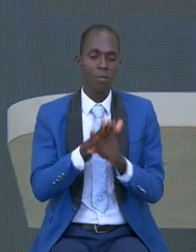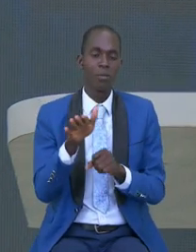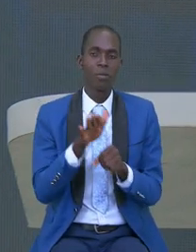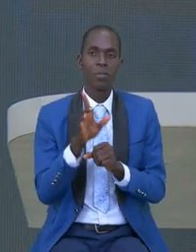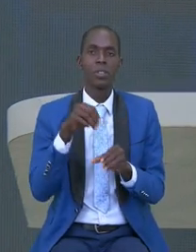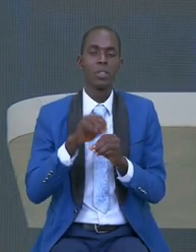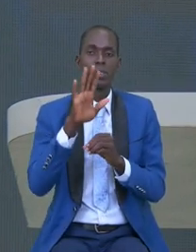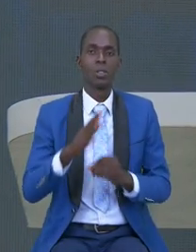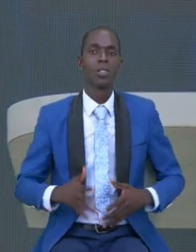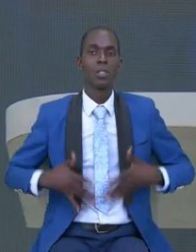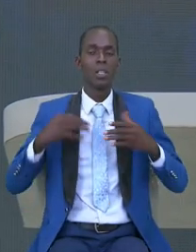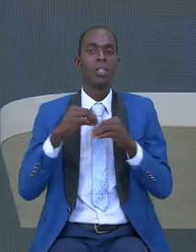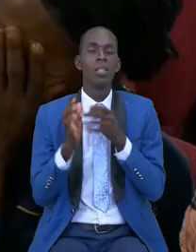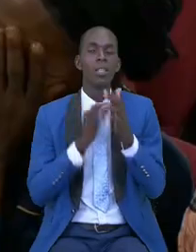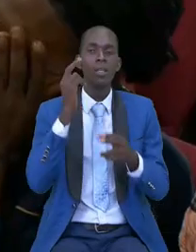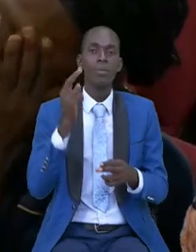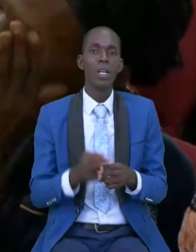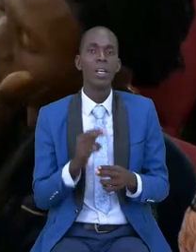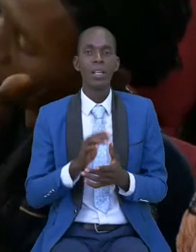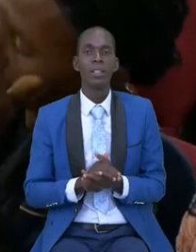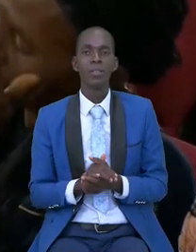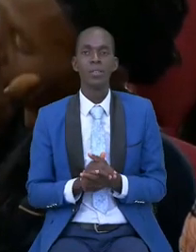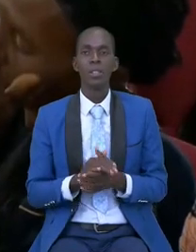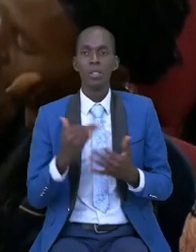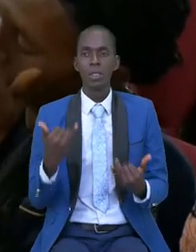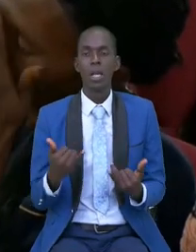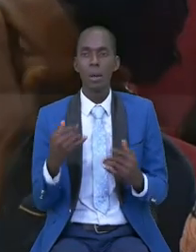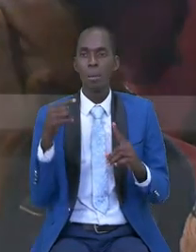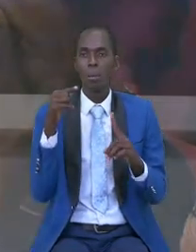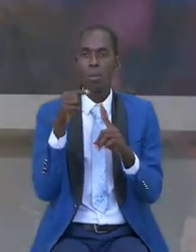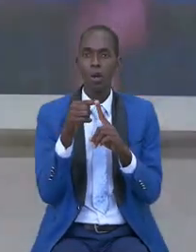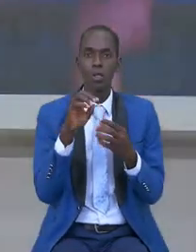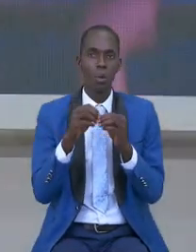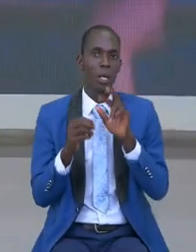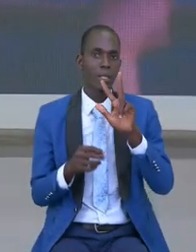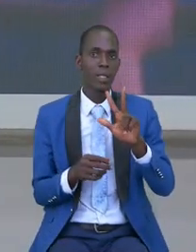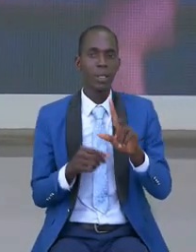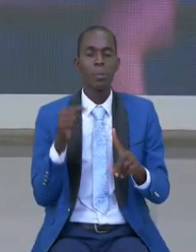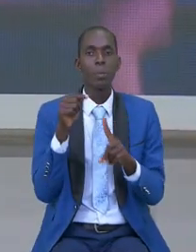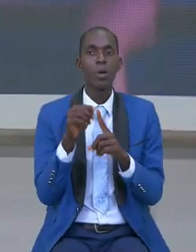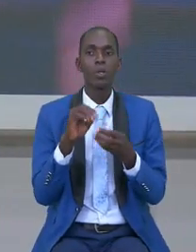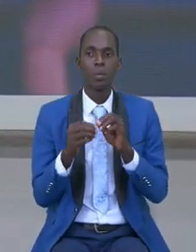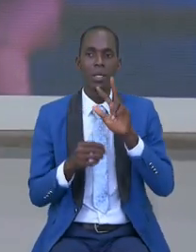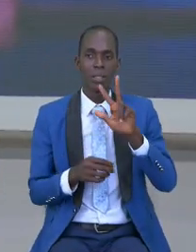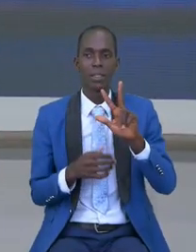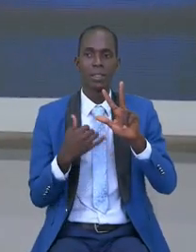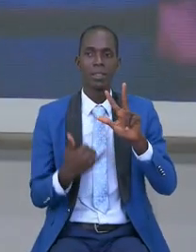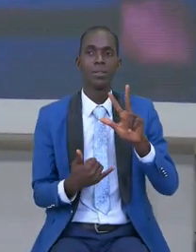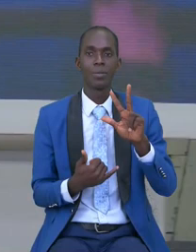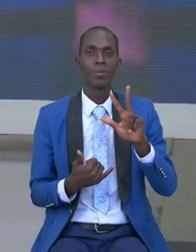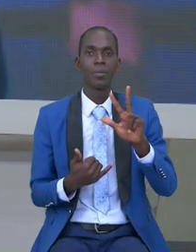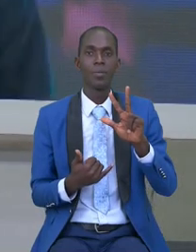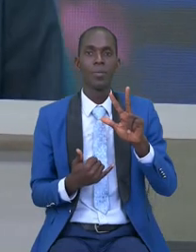your life in Jesus' name. I come to point number three. In point number three,